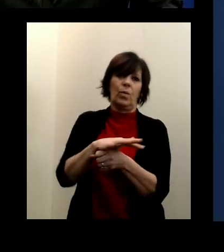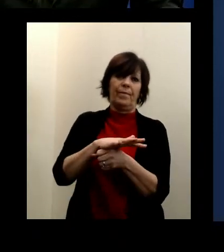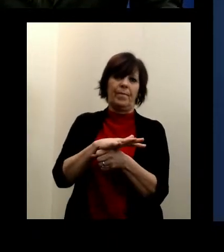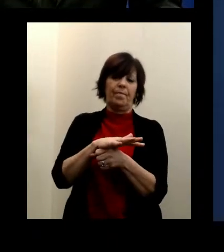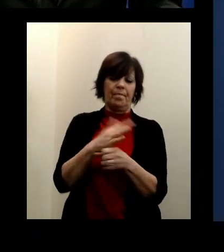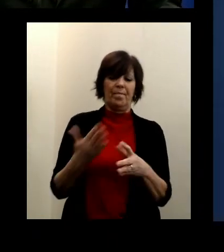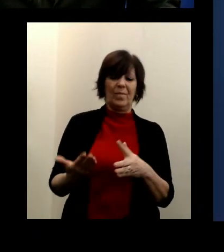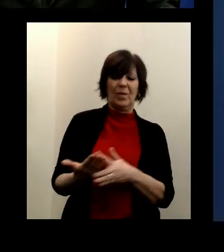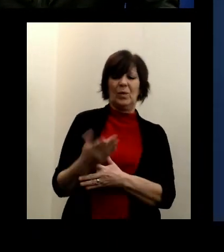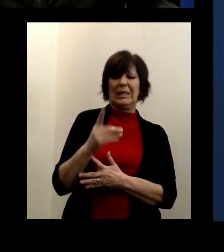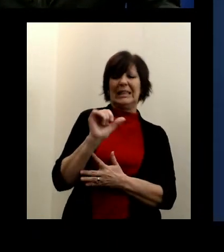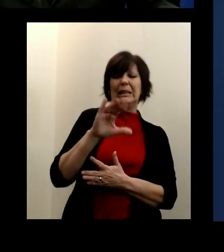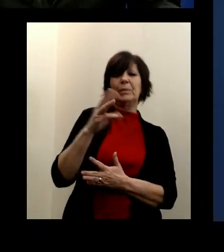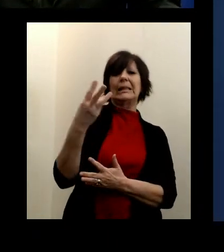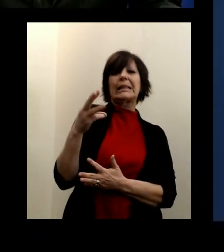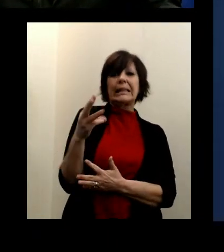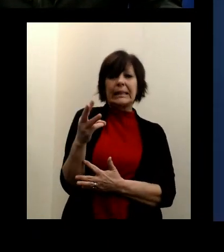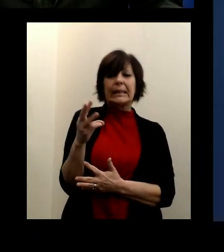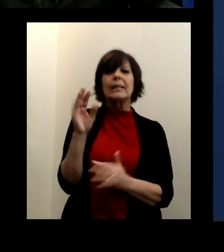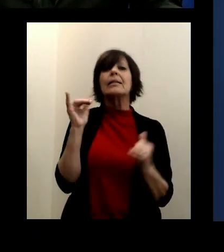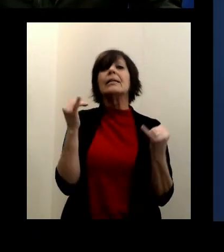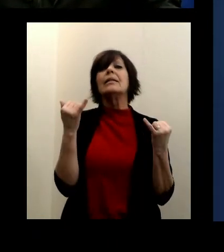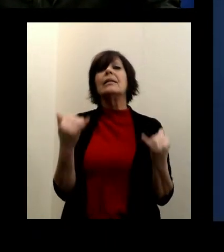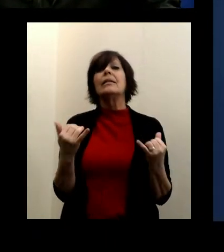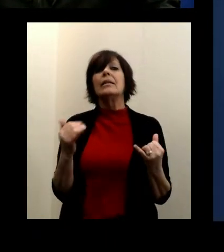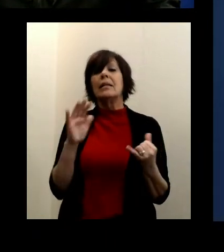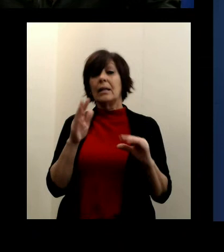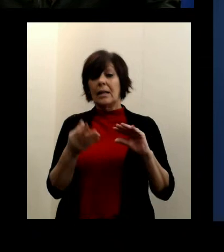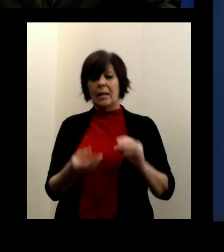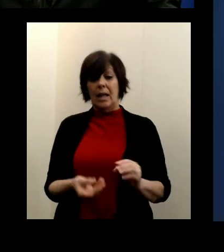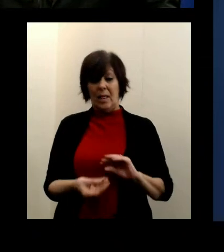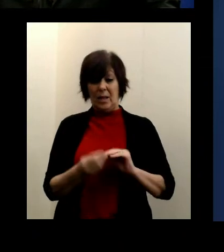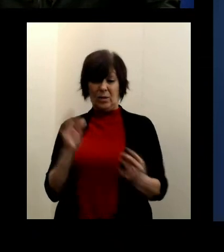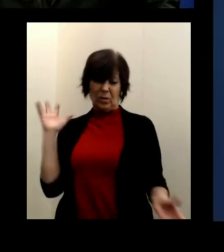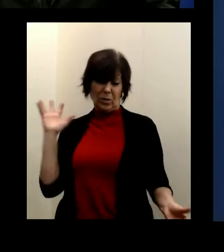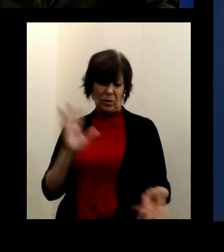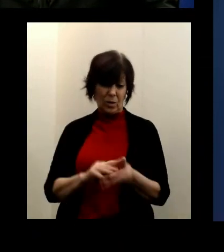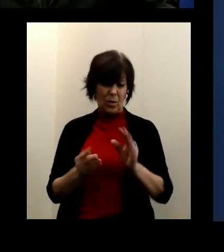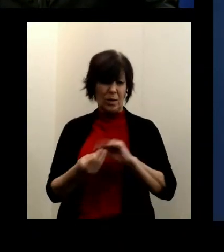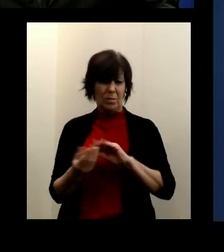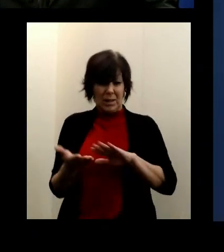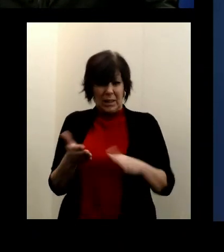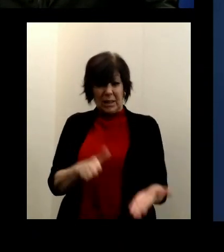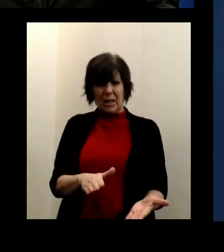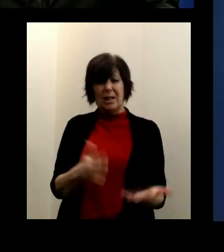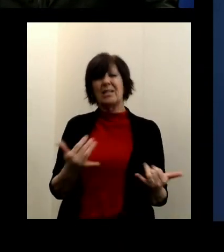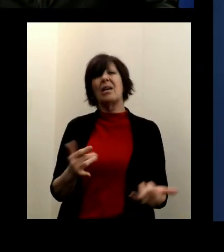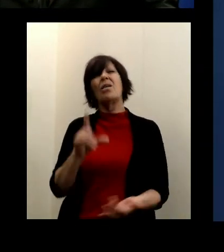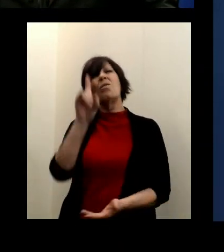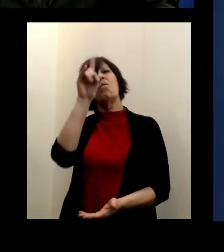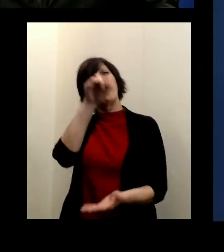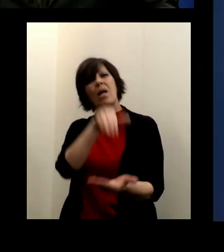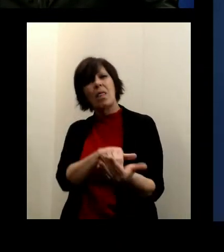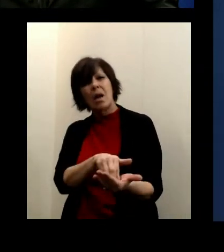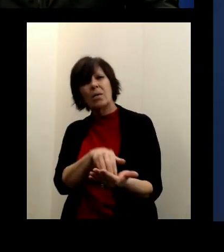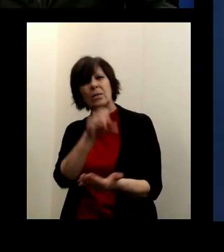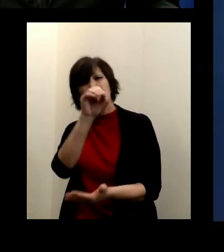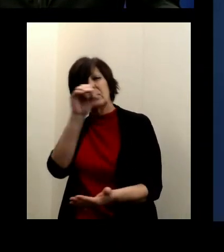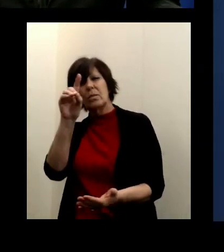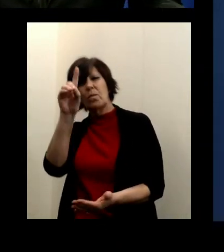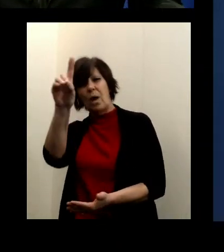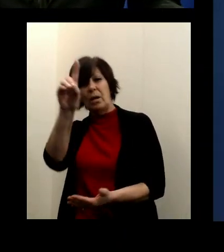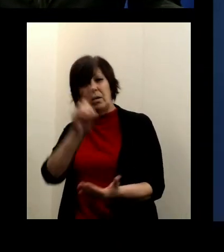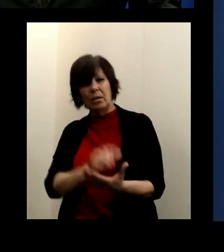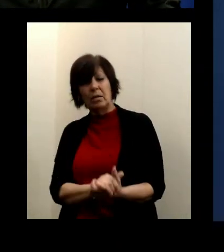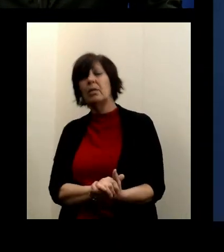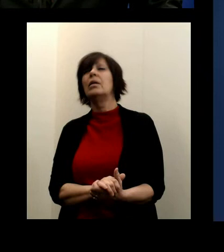through December 16th. Now, the number of those who've died as a result of COVID-19 is now 1,001. So